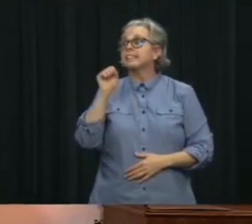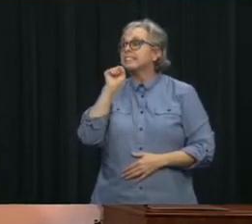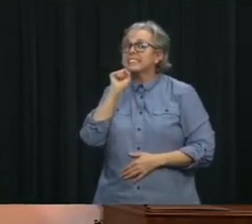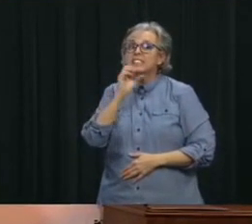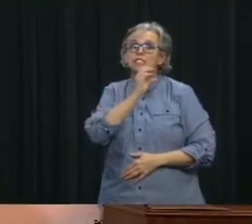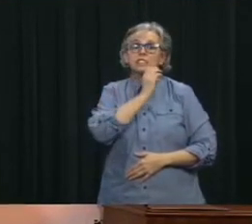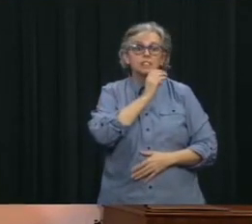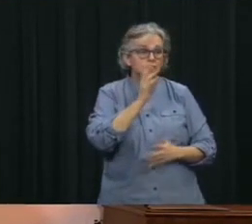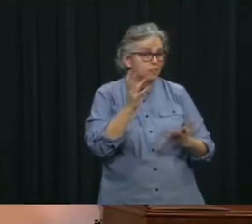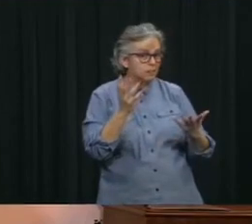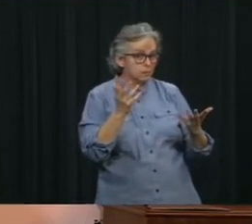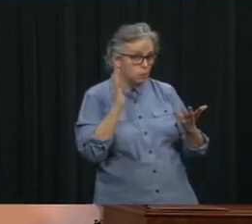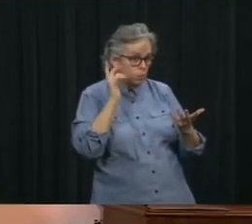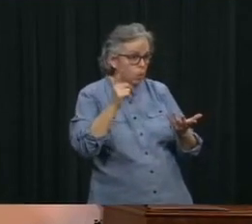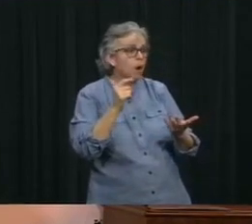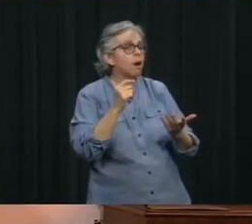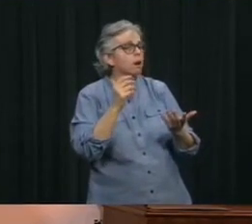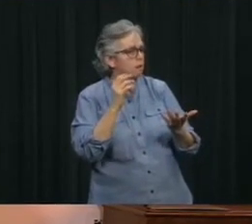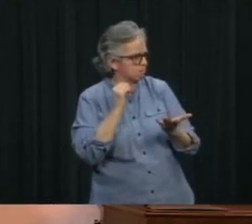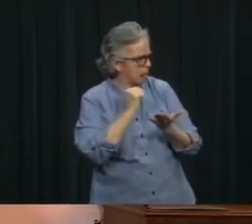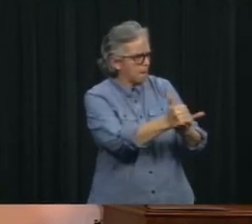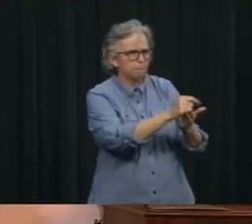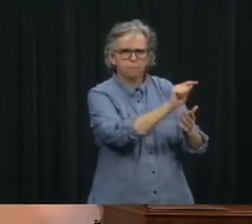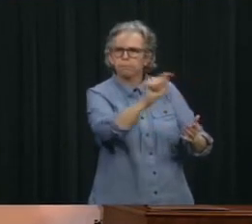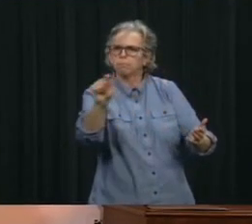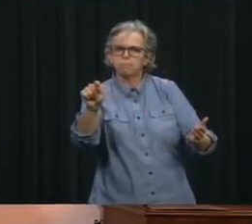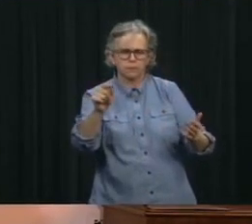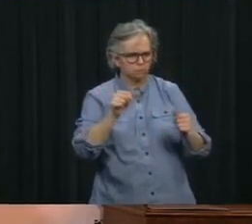The centers would continue to help our seniors by doing that.